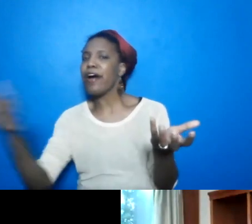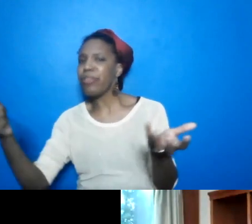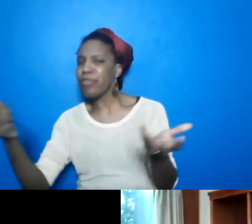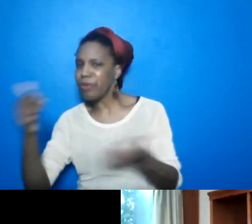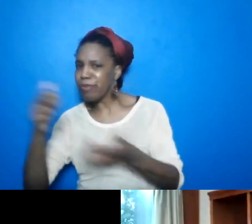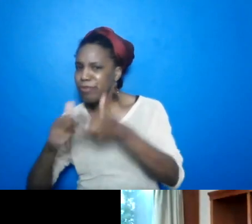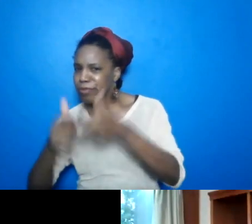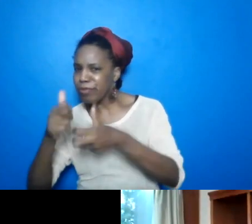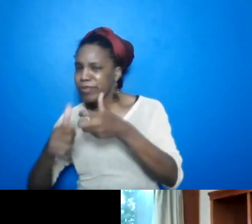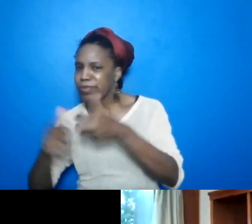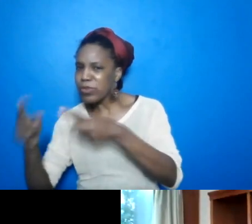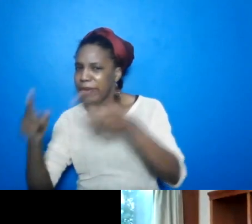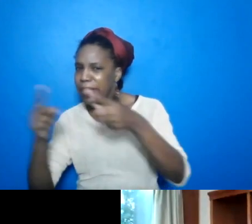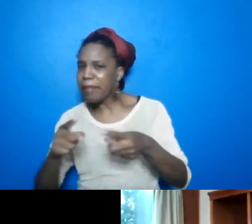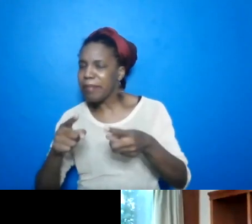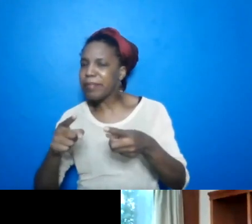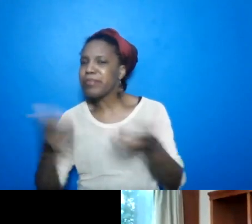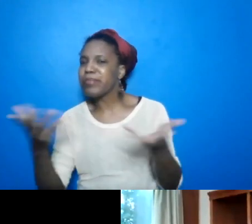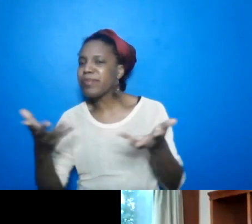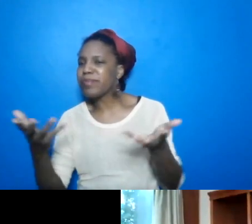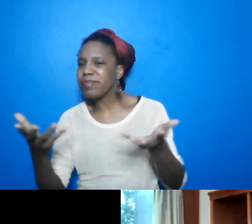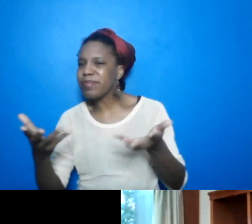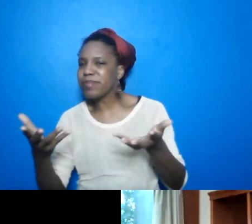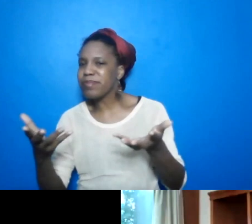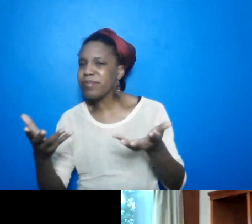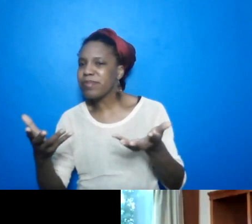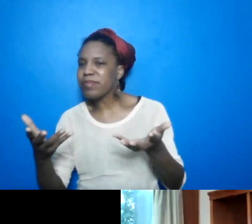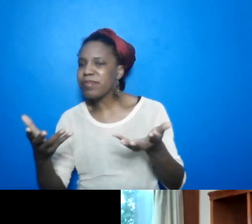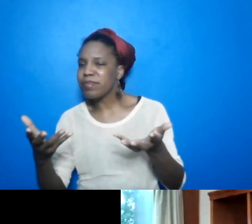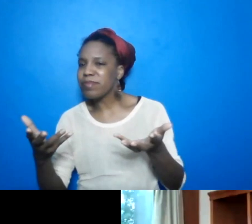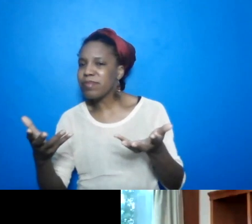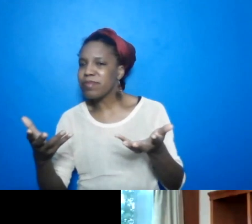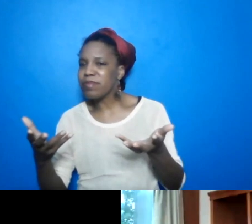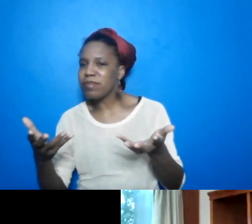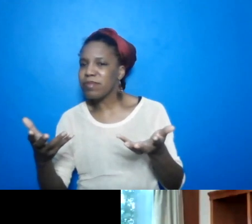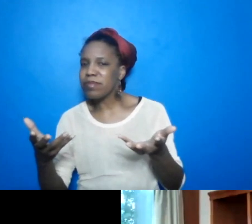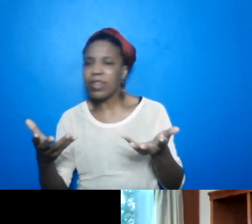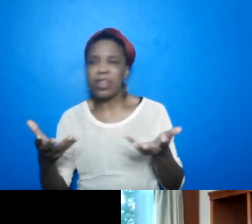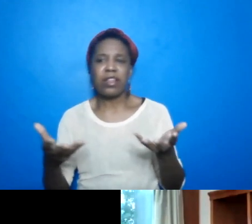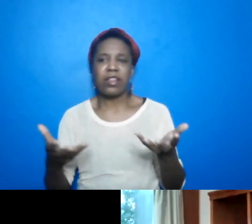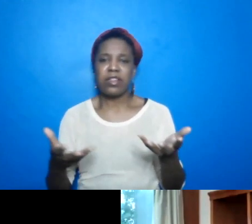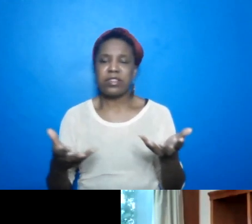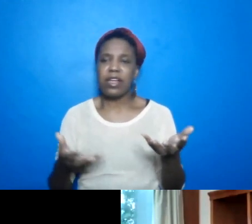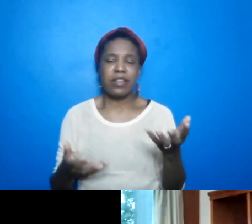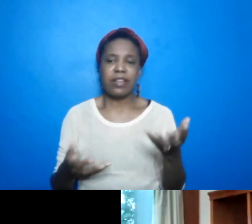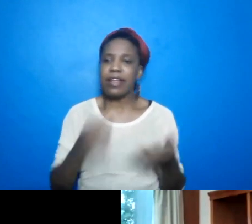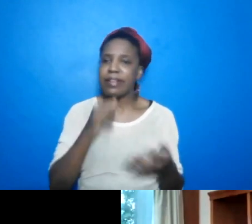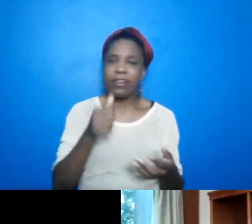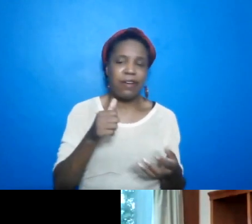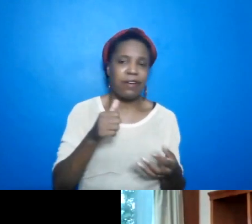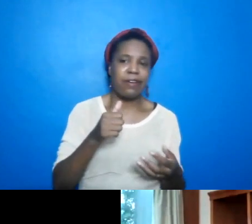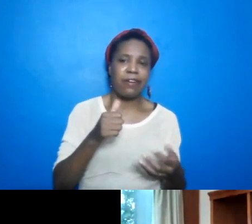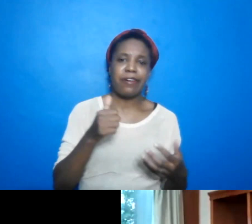happening in community that aren't predicted by fear and apathy and misunderstanding, but